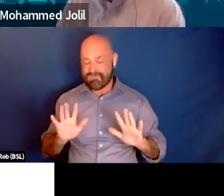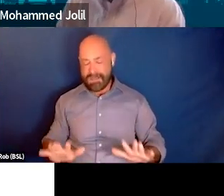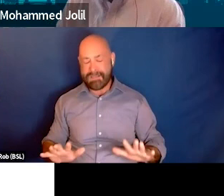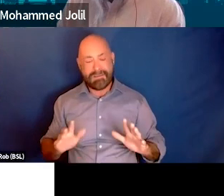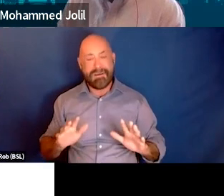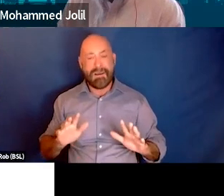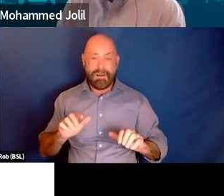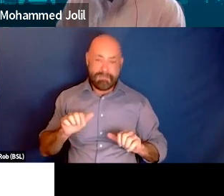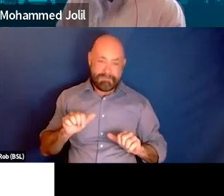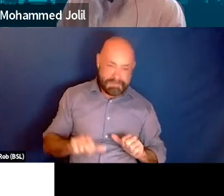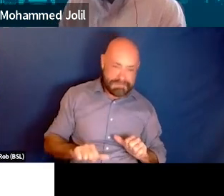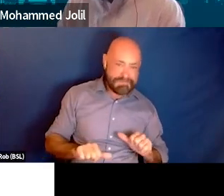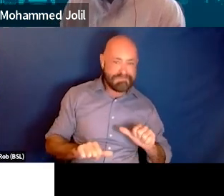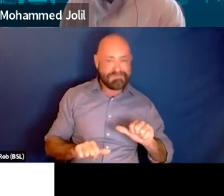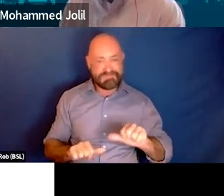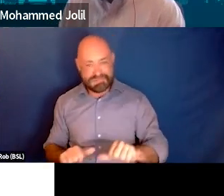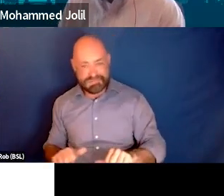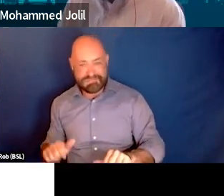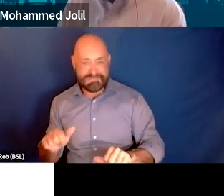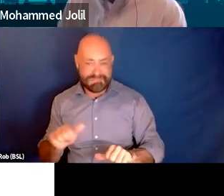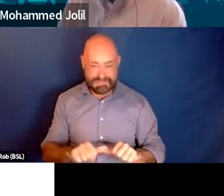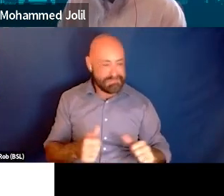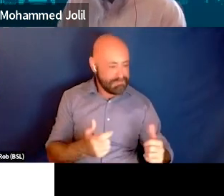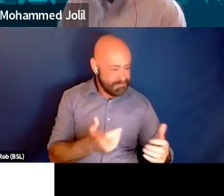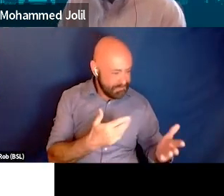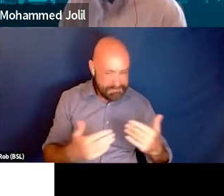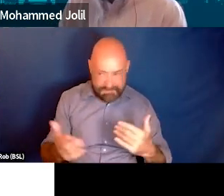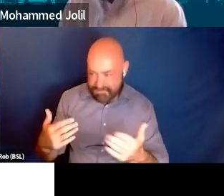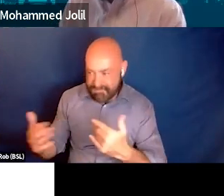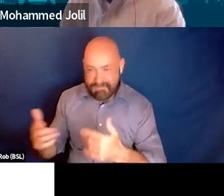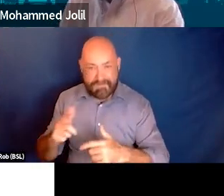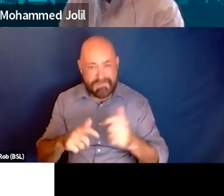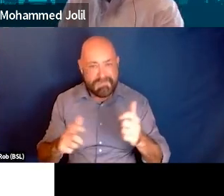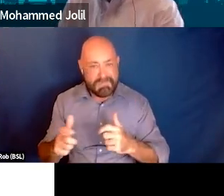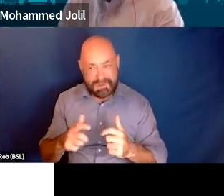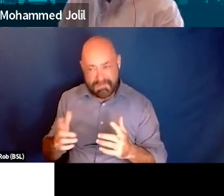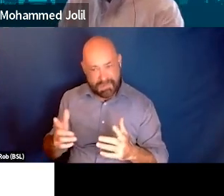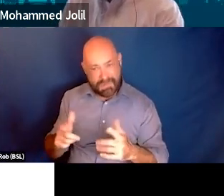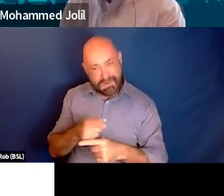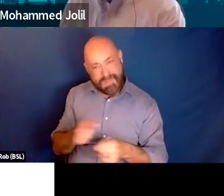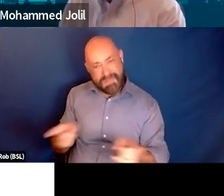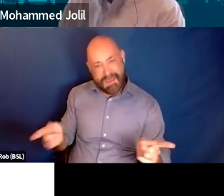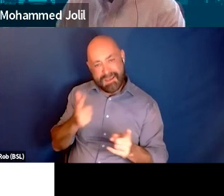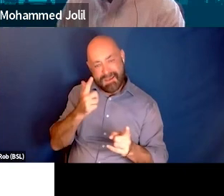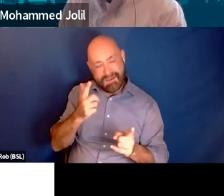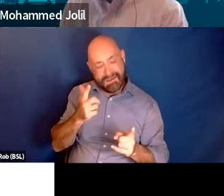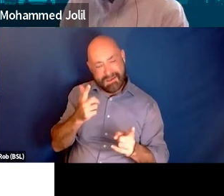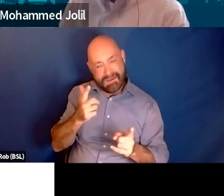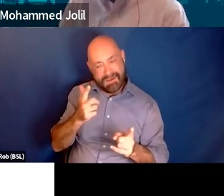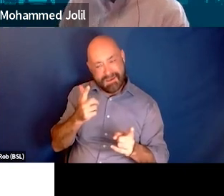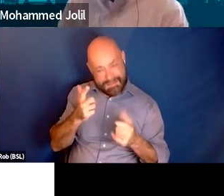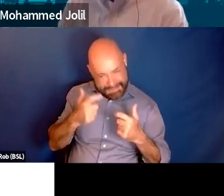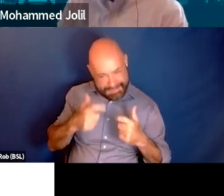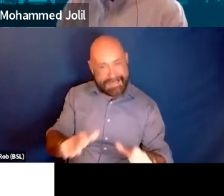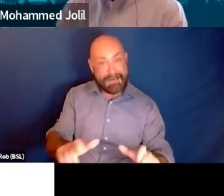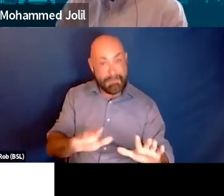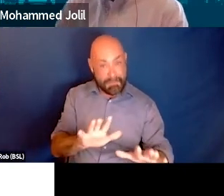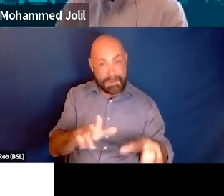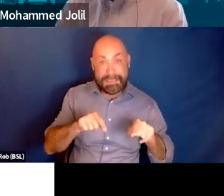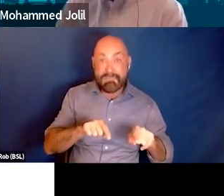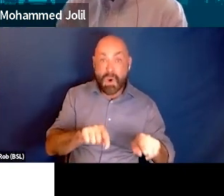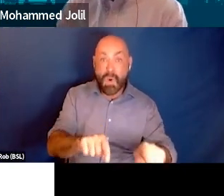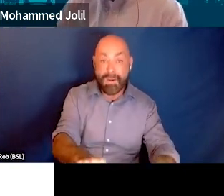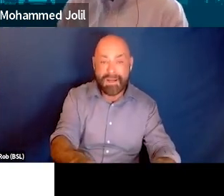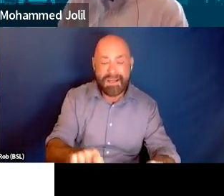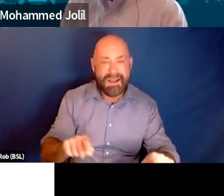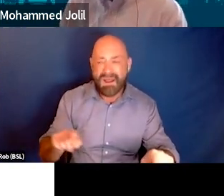pace where we had people that were able to keep on the journey with us and didn't feel that